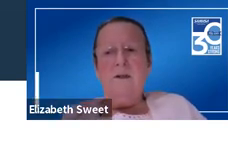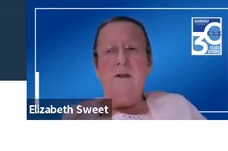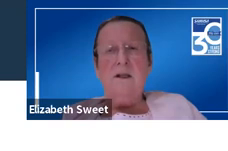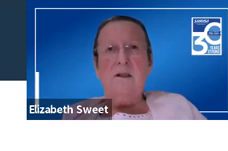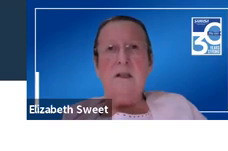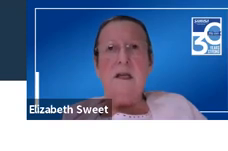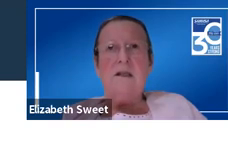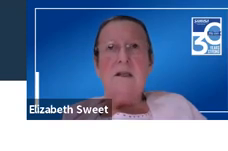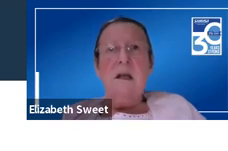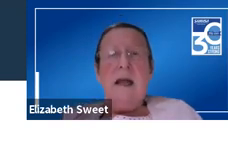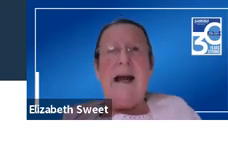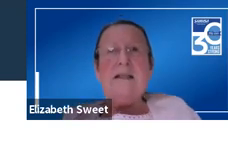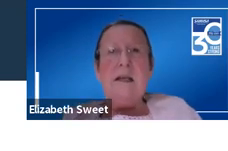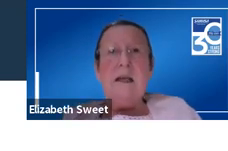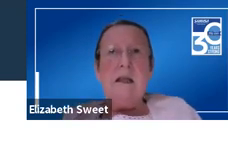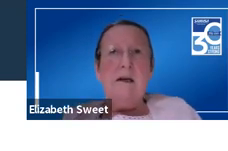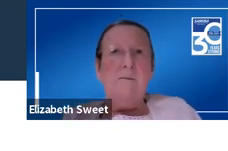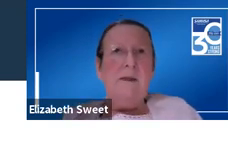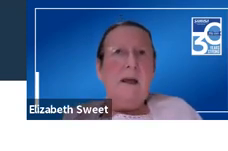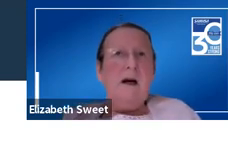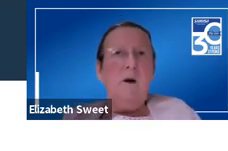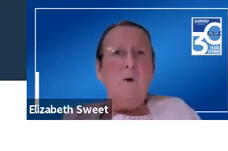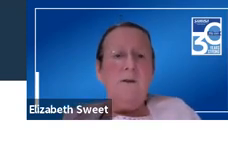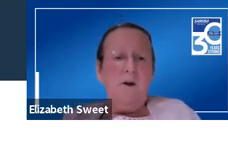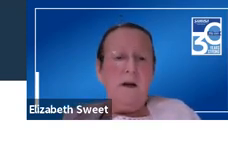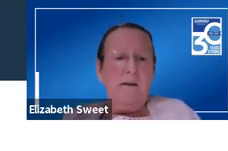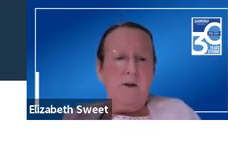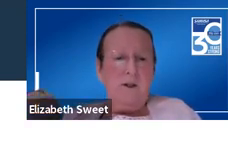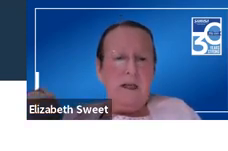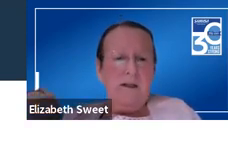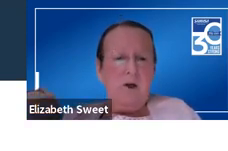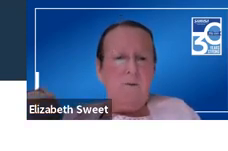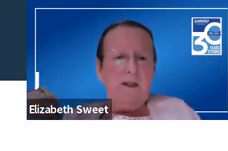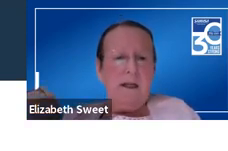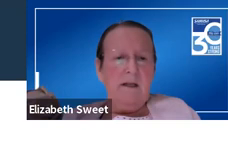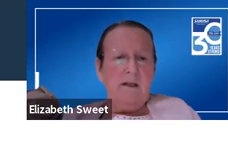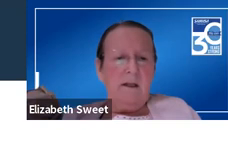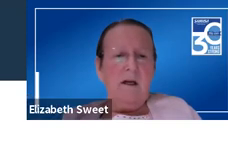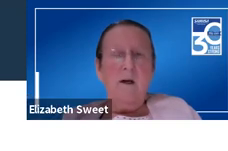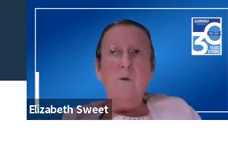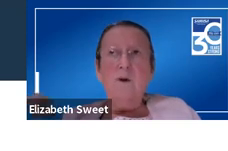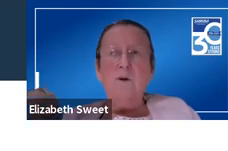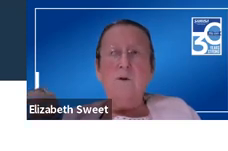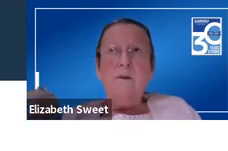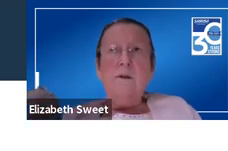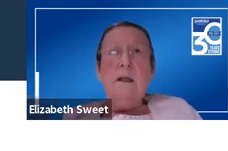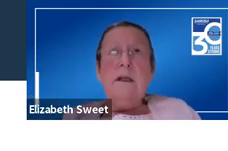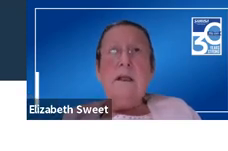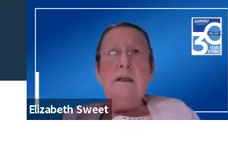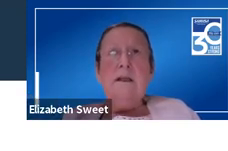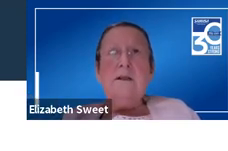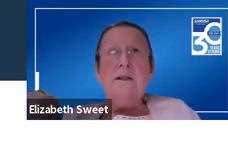families in states, asking them whether or not their state's Olmstead work group